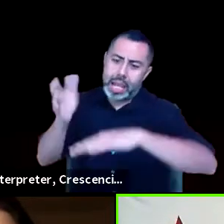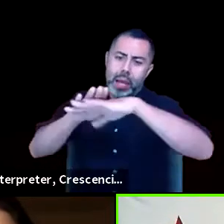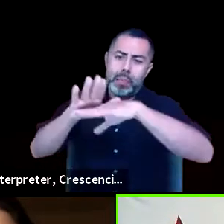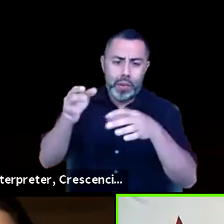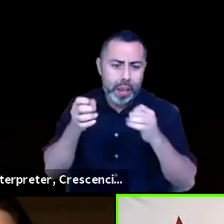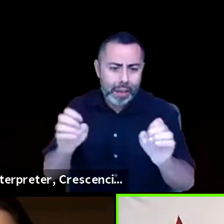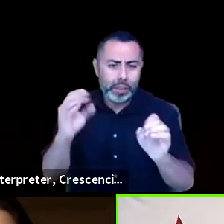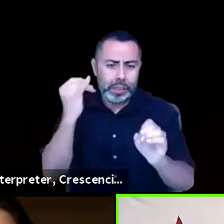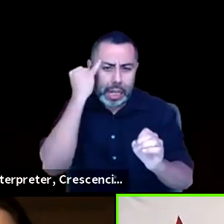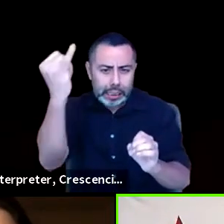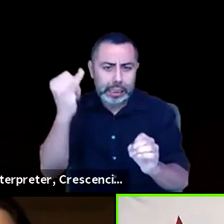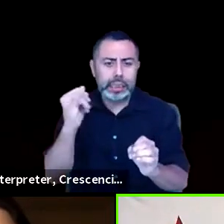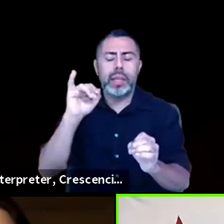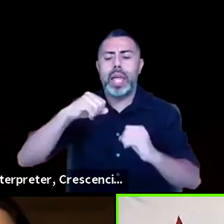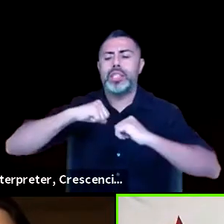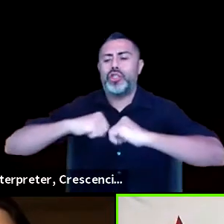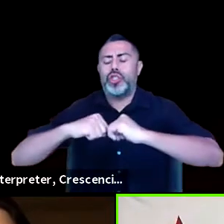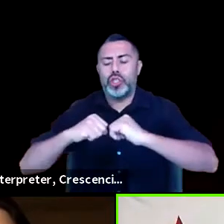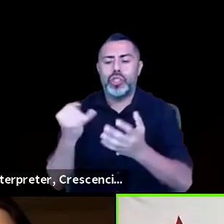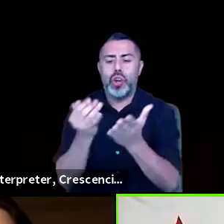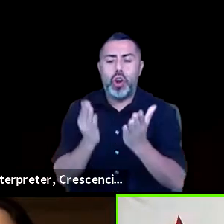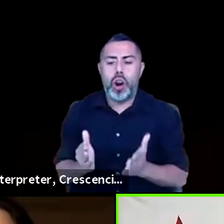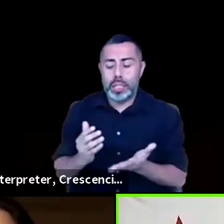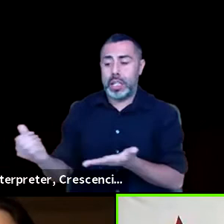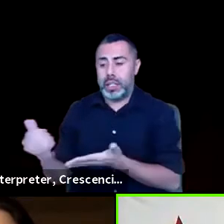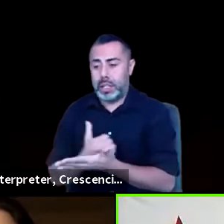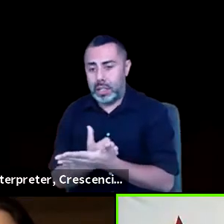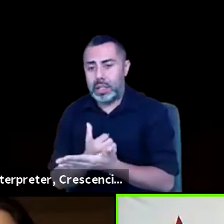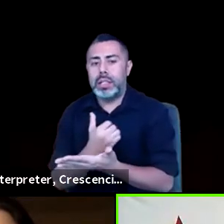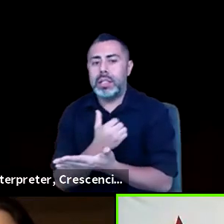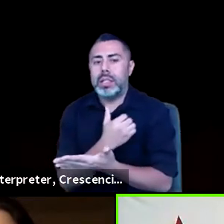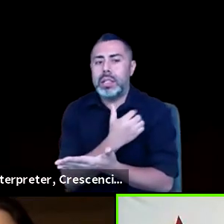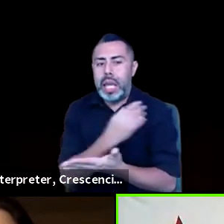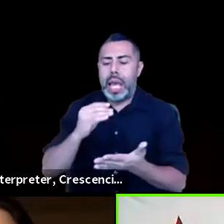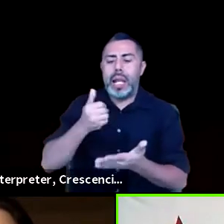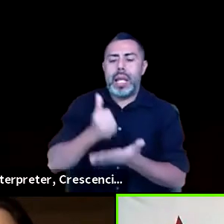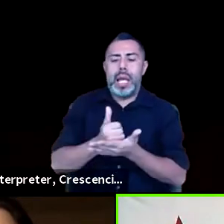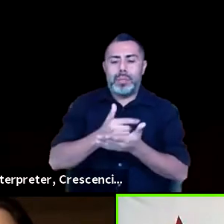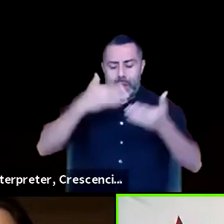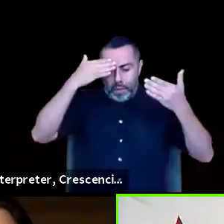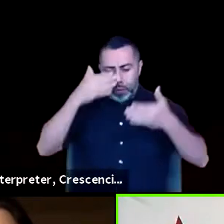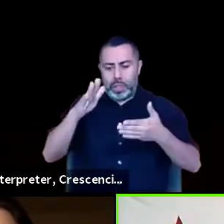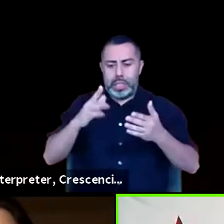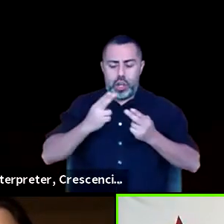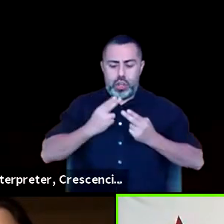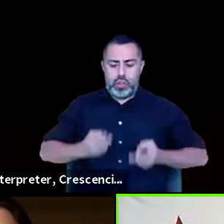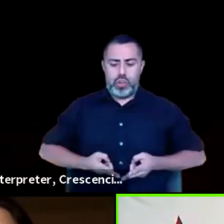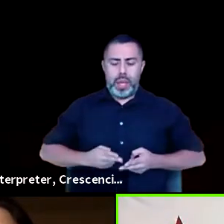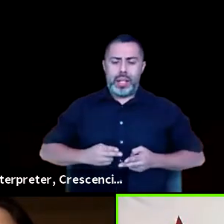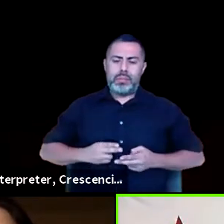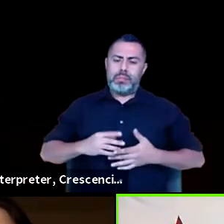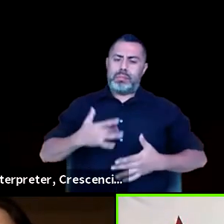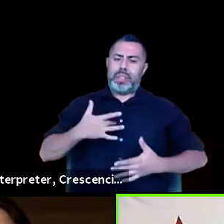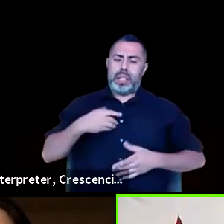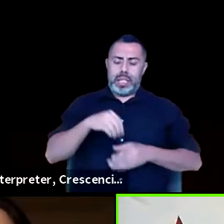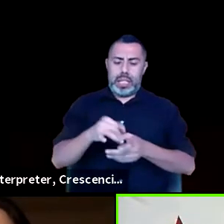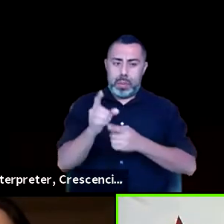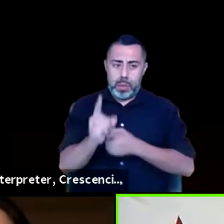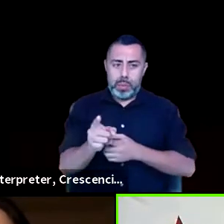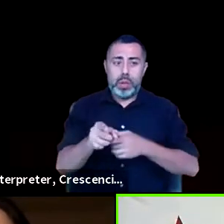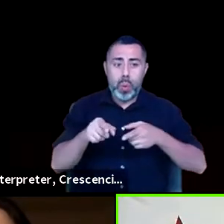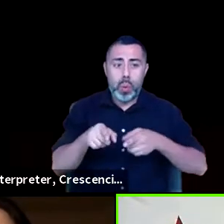artists' livelihood and centers their humanity in the immediate present while preparing the U.S. arts and culture field for a radically